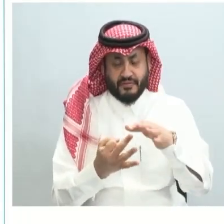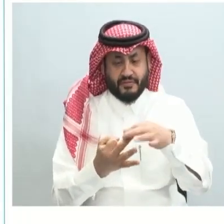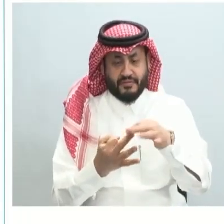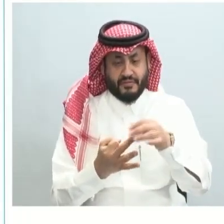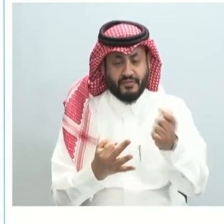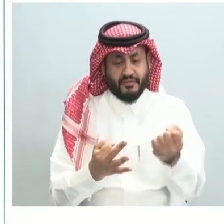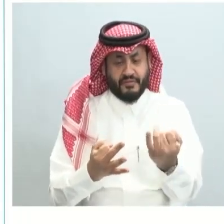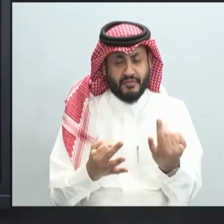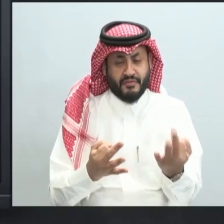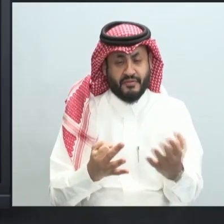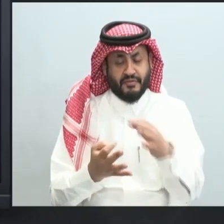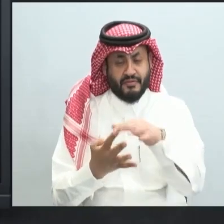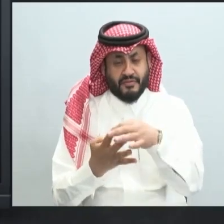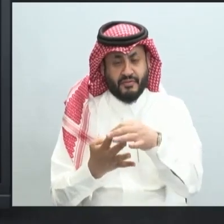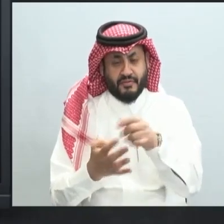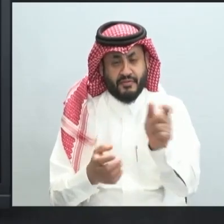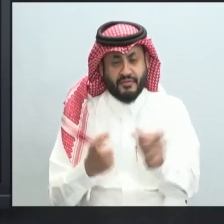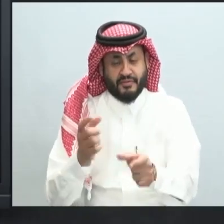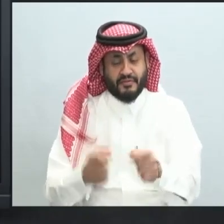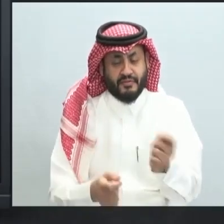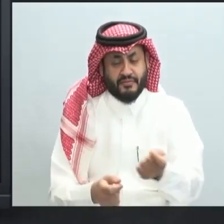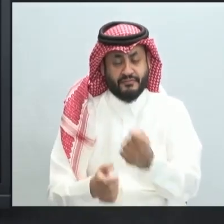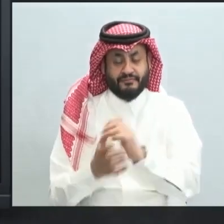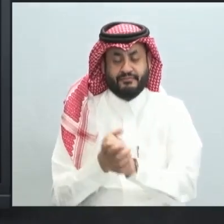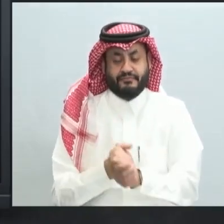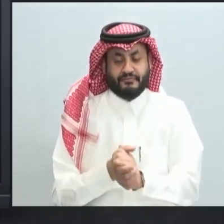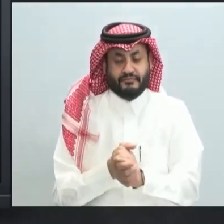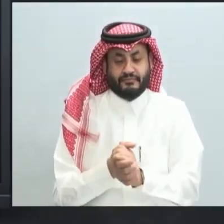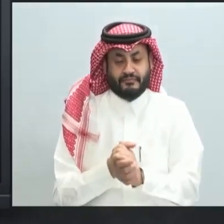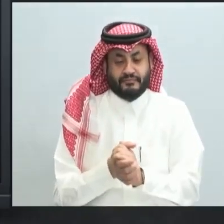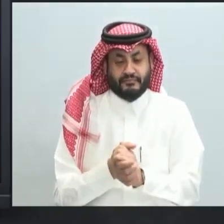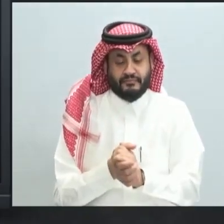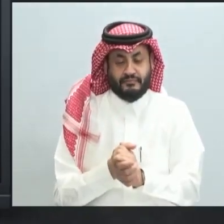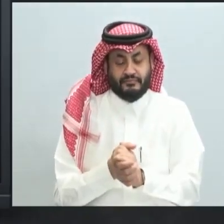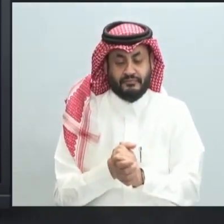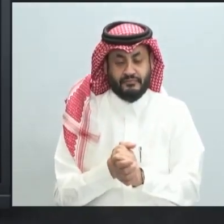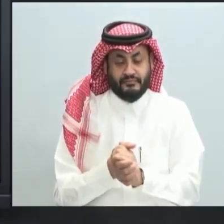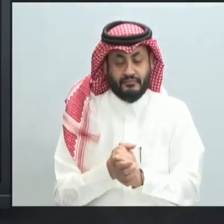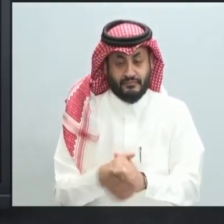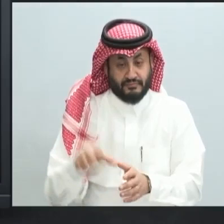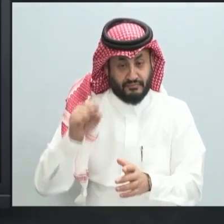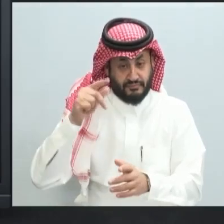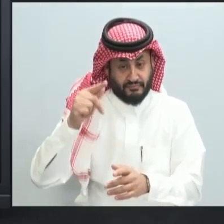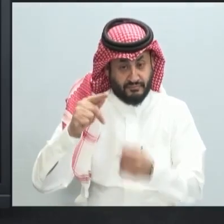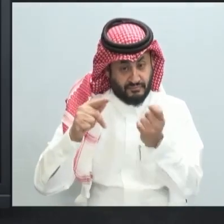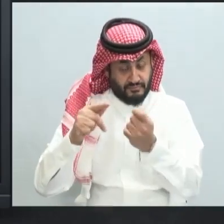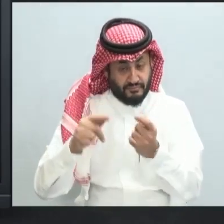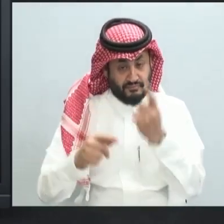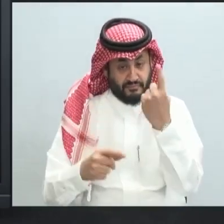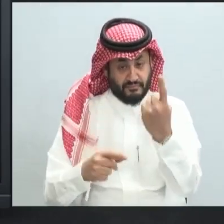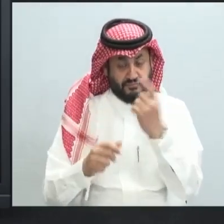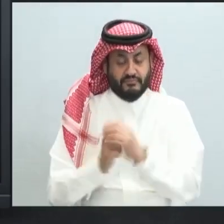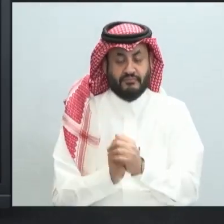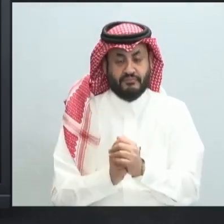these words and we number them. If they have the first sound, which is S and P, then we're going